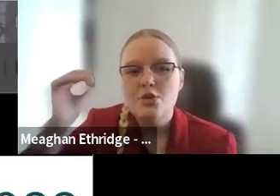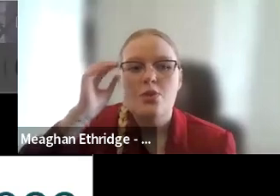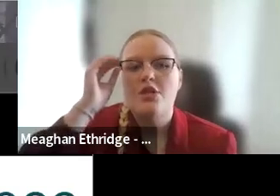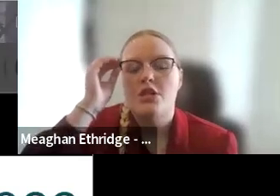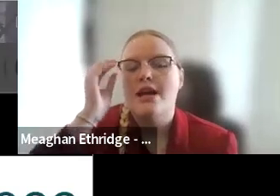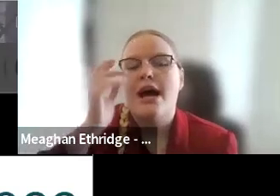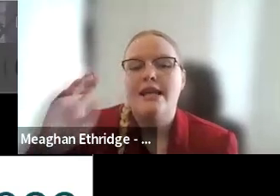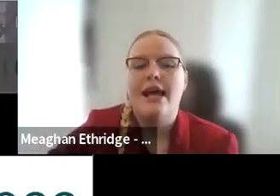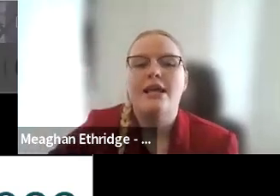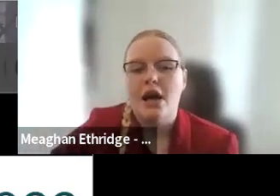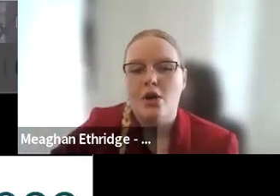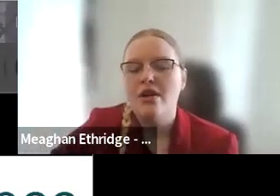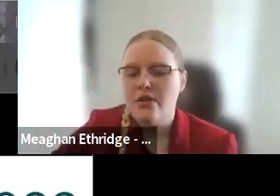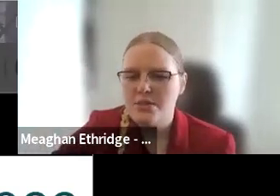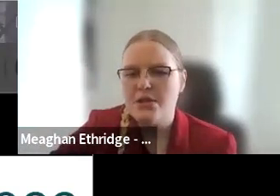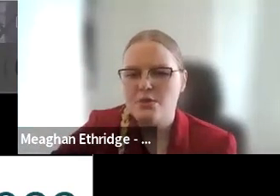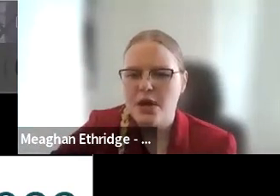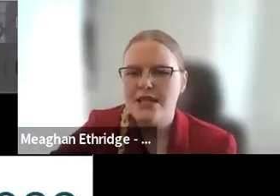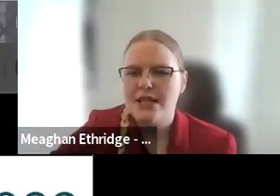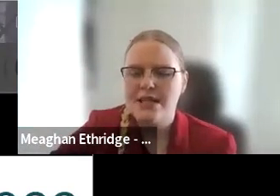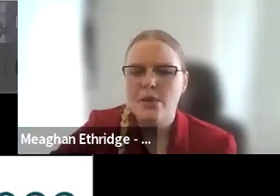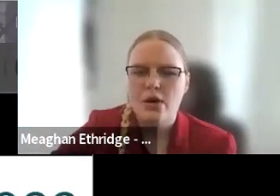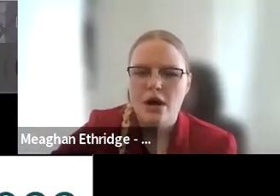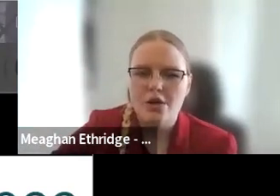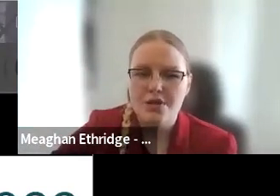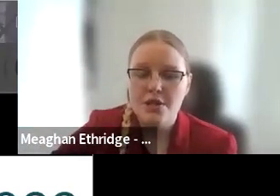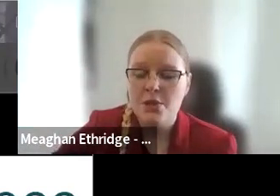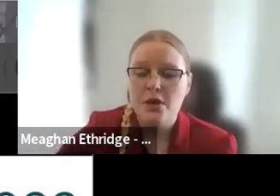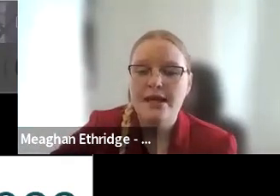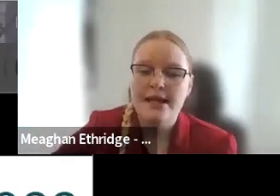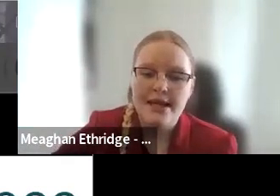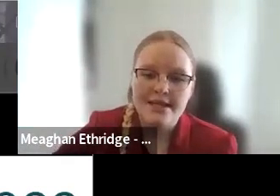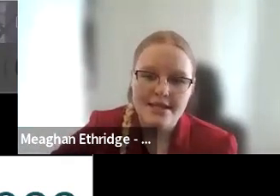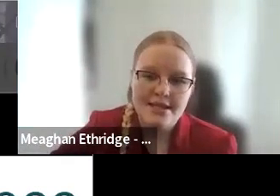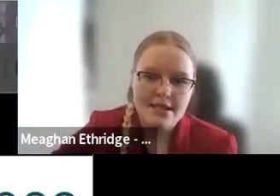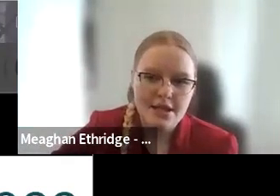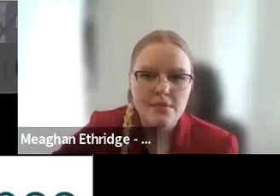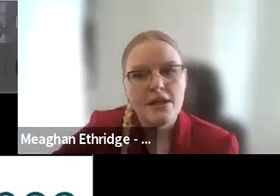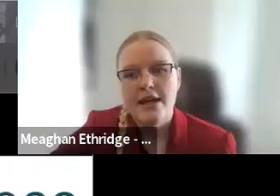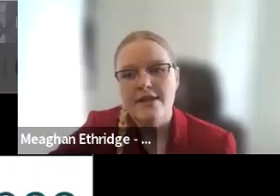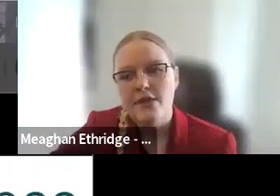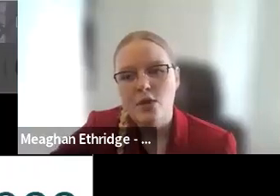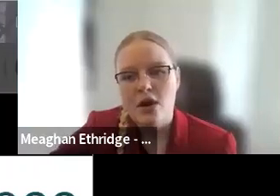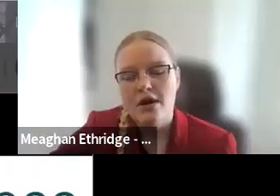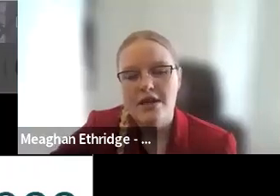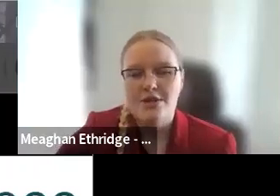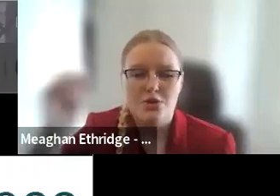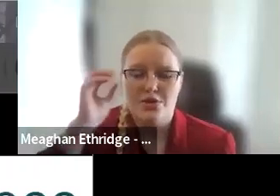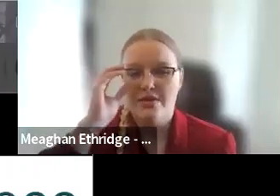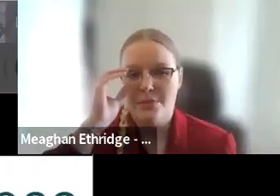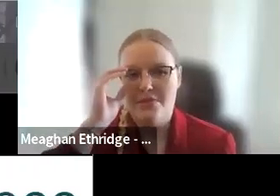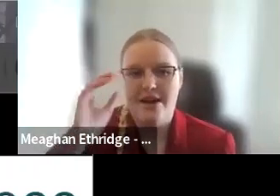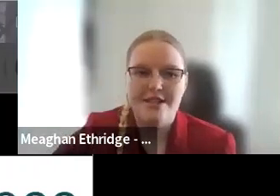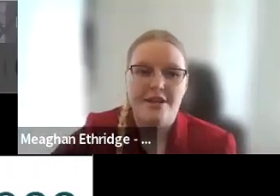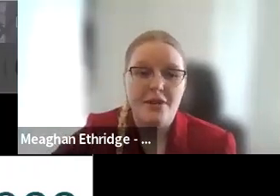And then I do want to just highlight one of our special projects that we work on, which is the Coordinated Access System. If you are a